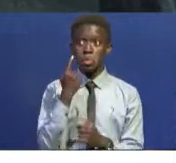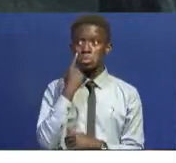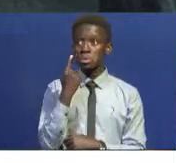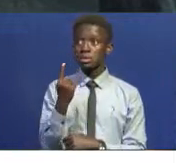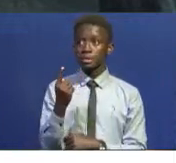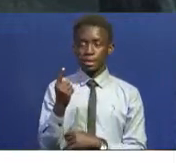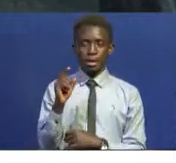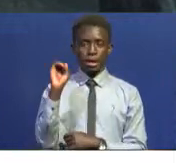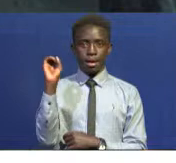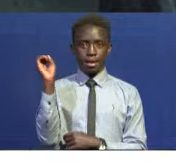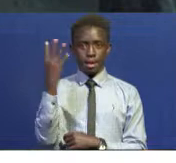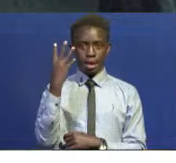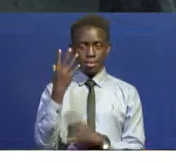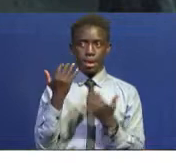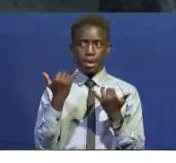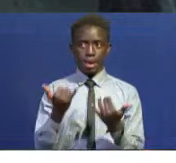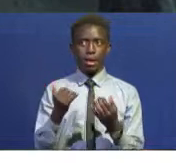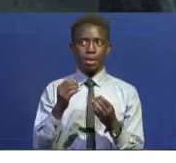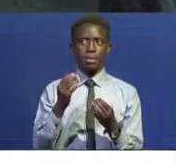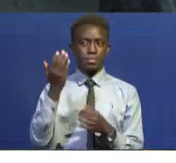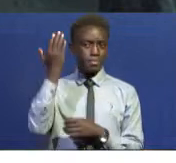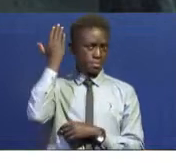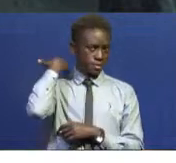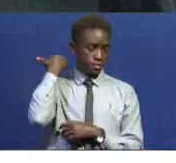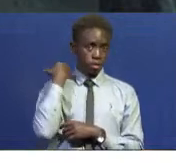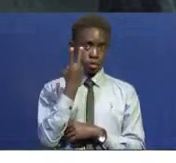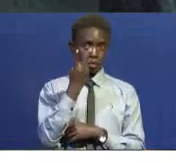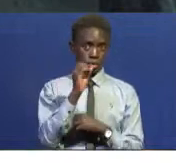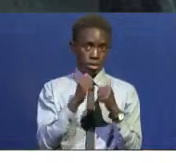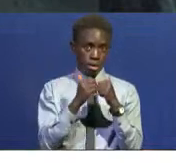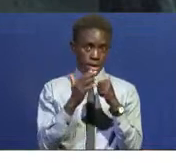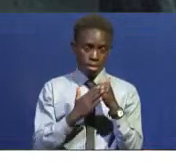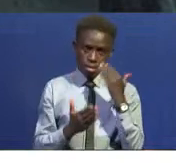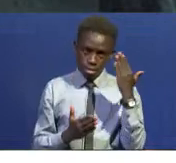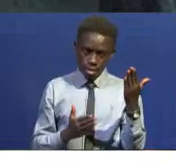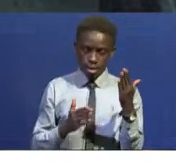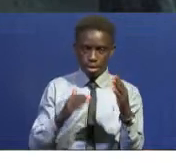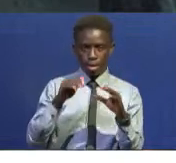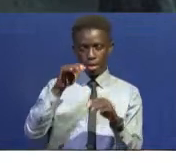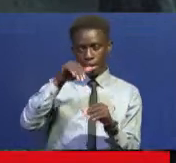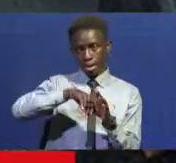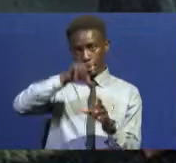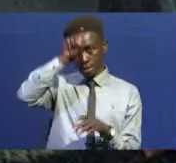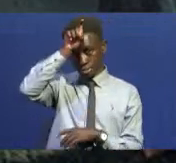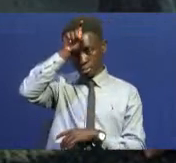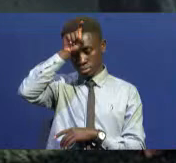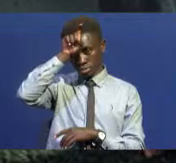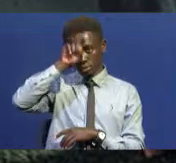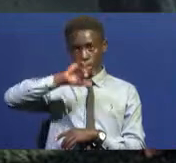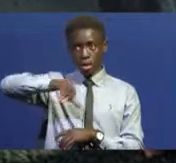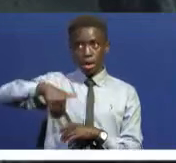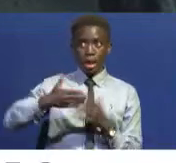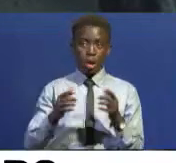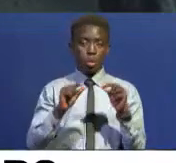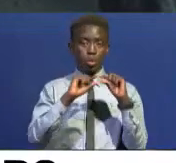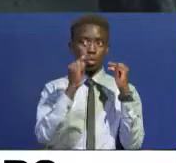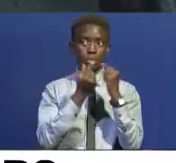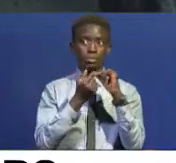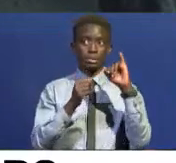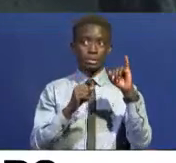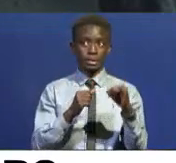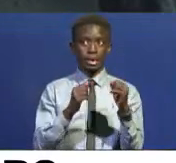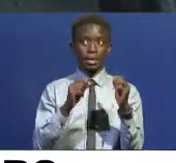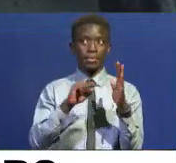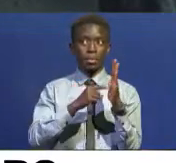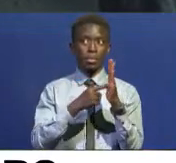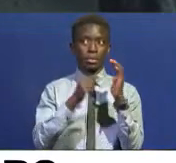Stars last graced the tournament in 2019 in Egypt. Cameroon are now perched at the top of Group J with 10 points, 6